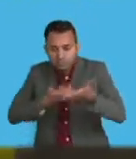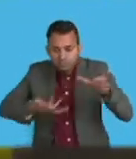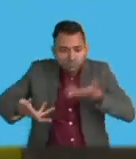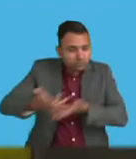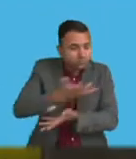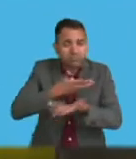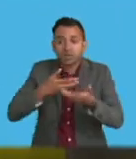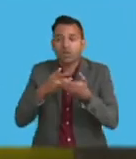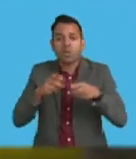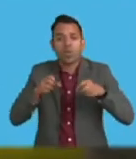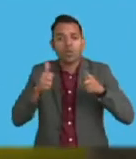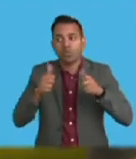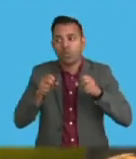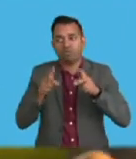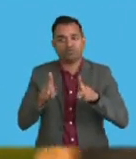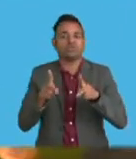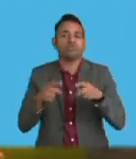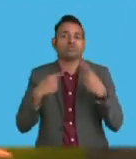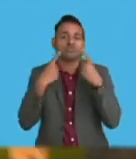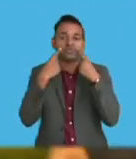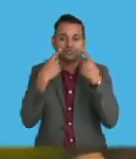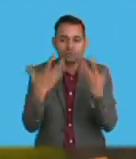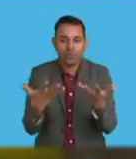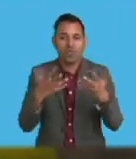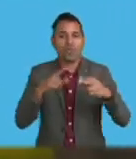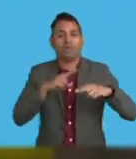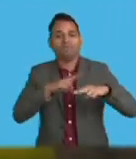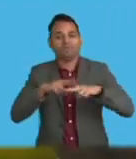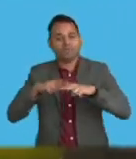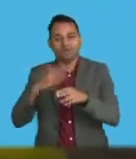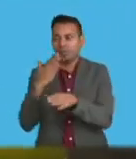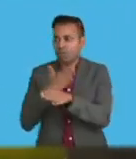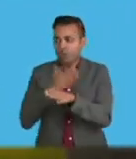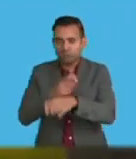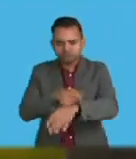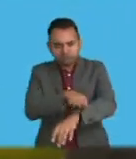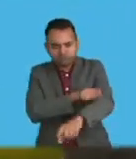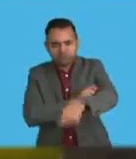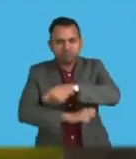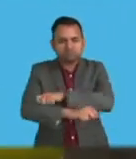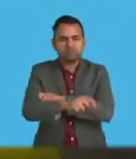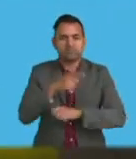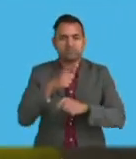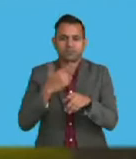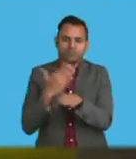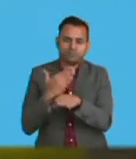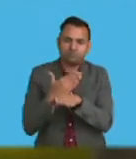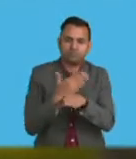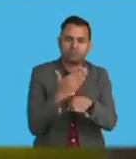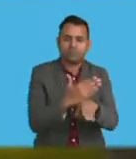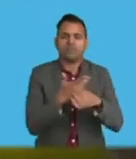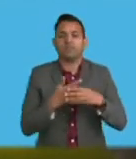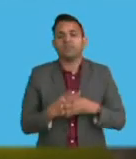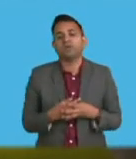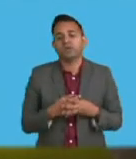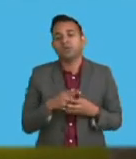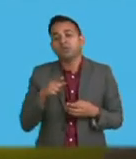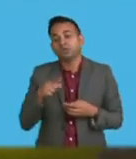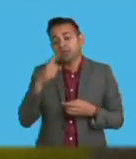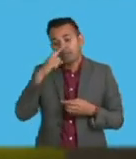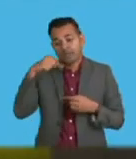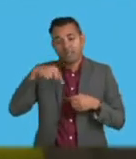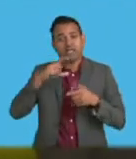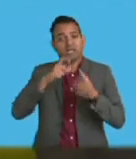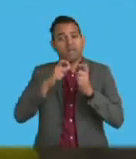showcase Fiji, some of the work that's been done. They met people like our climate champion. I think the Honourable Minister for Health